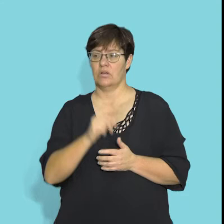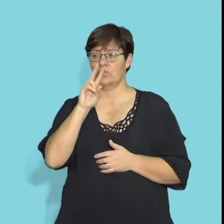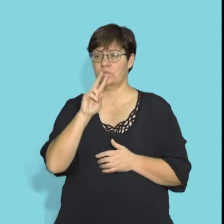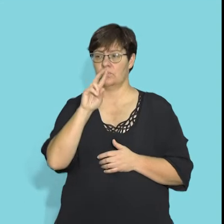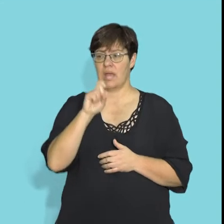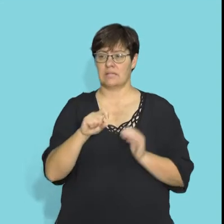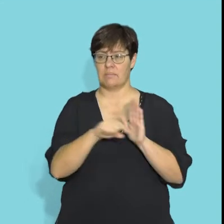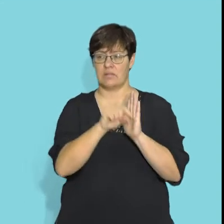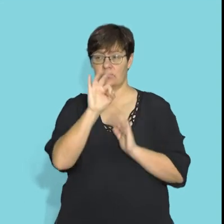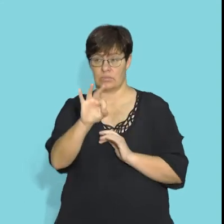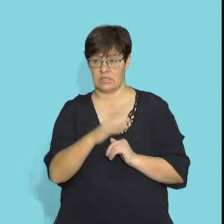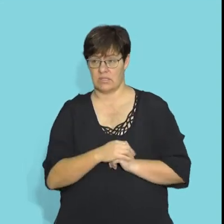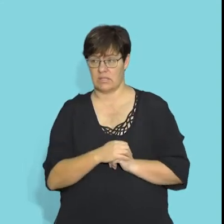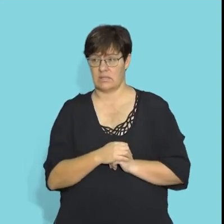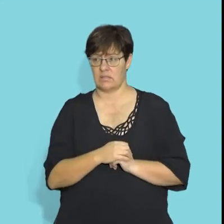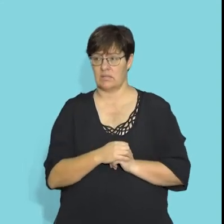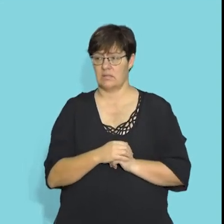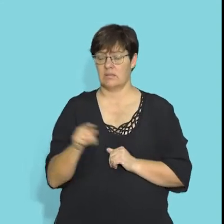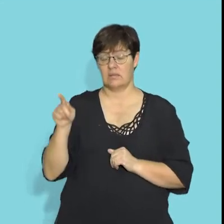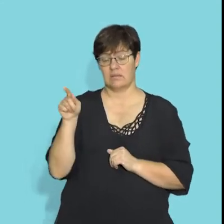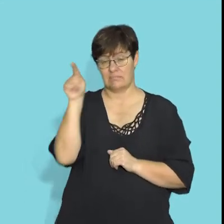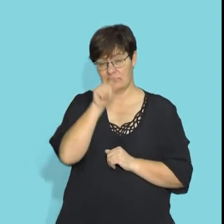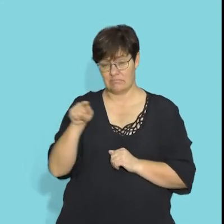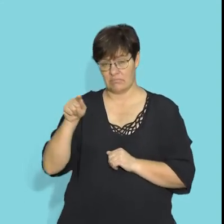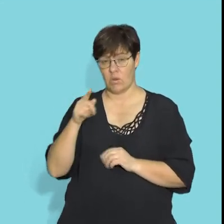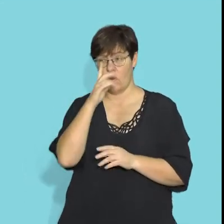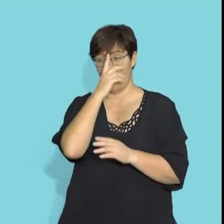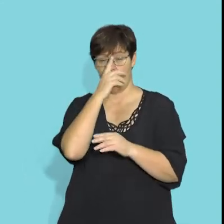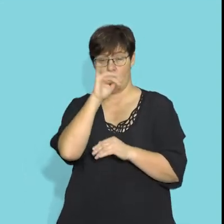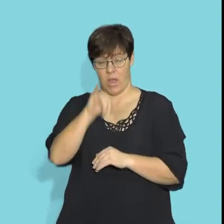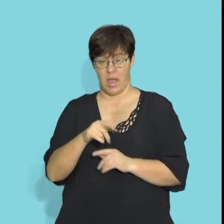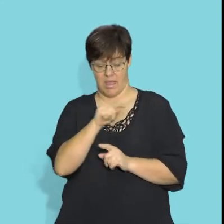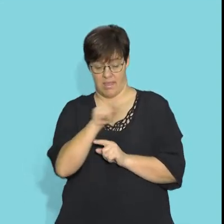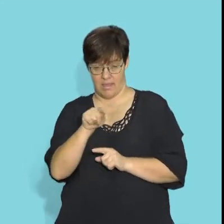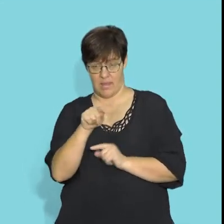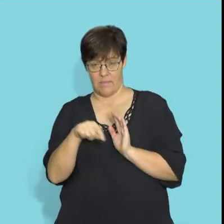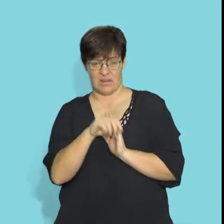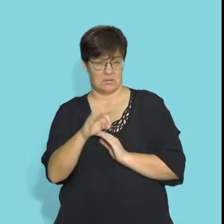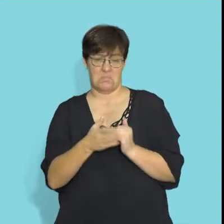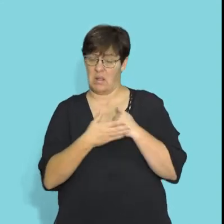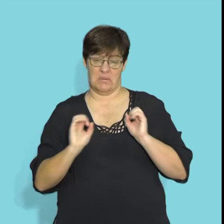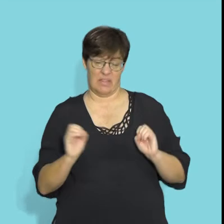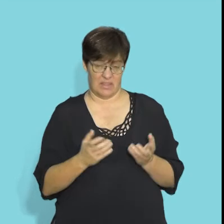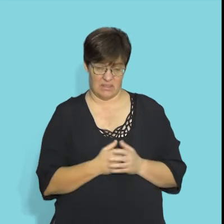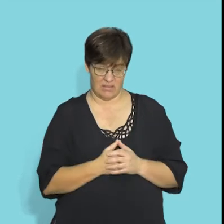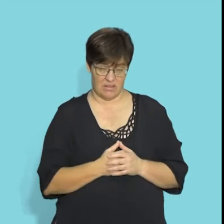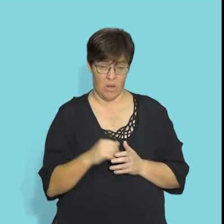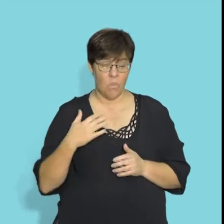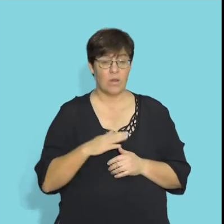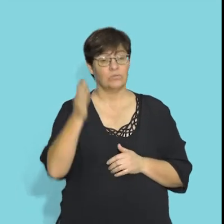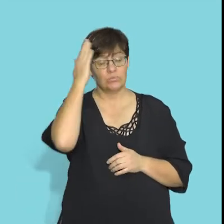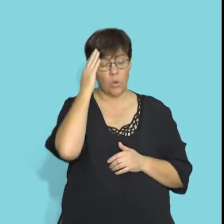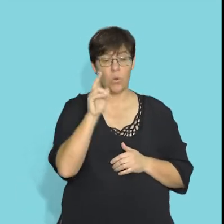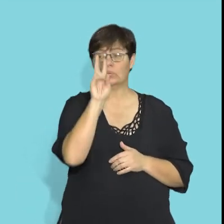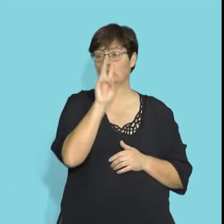3, and so that 3 is the y cut. That doesn't help me though. What I wanted to know, what is the